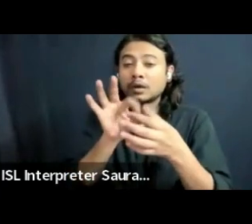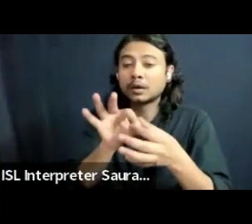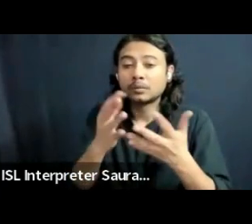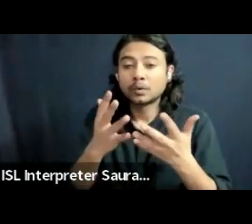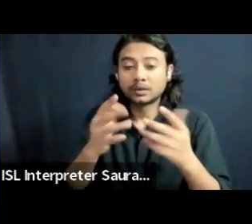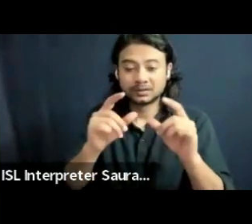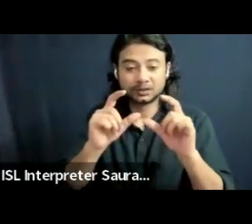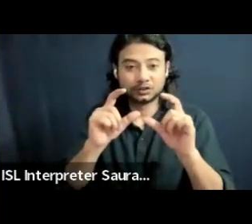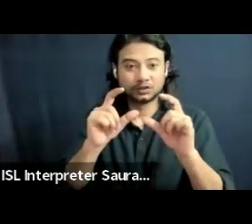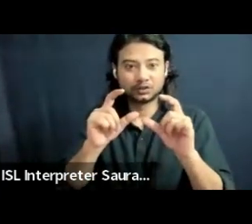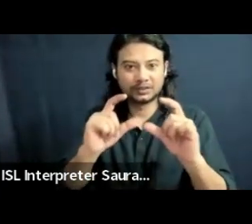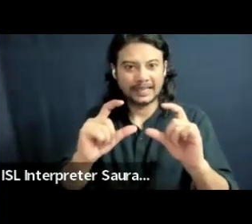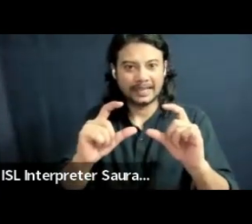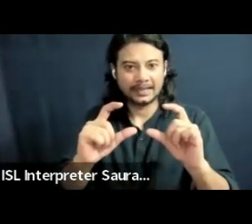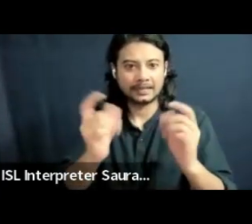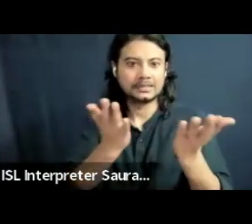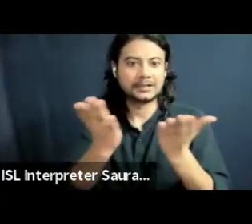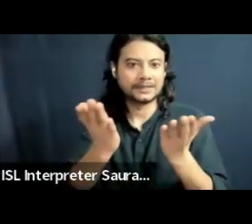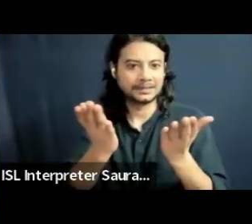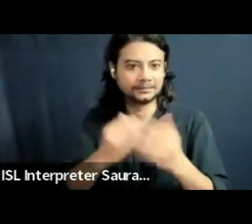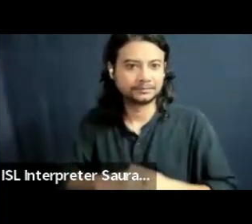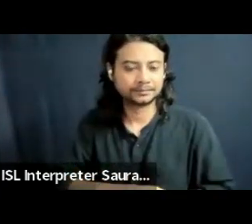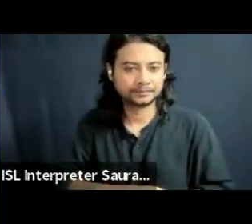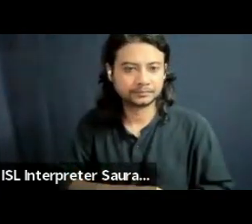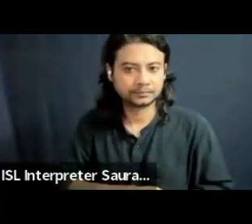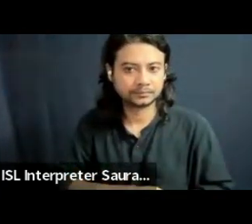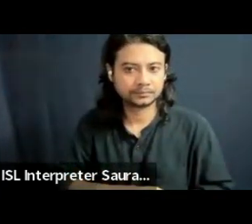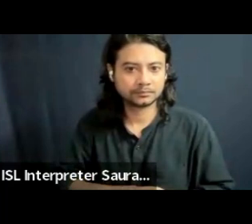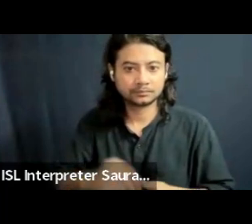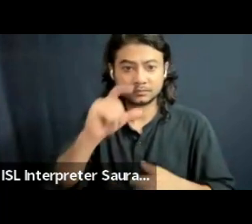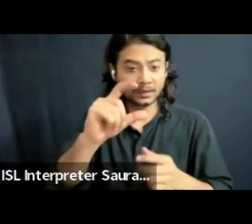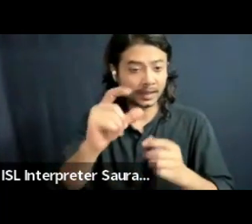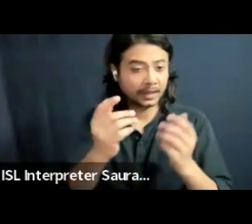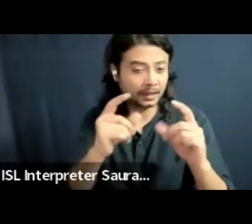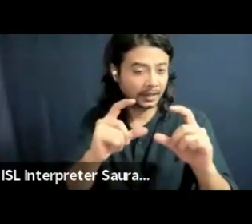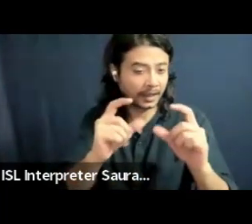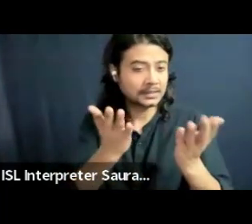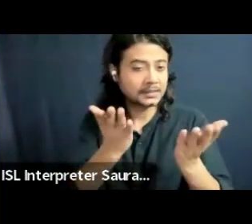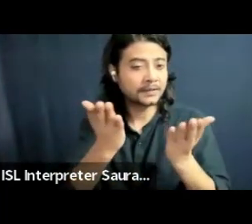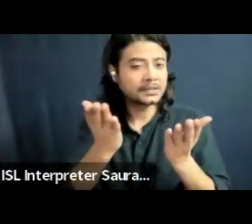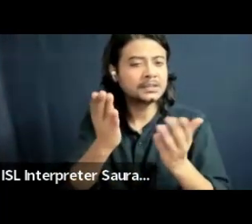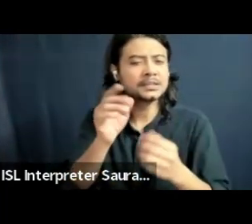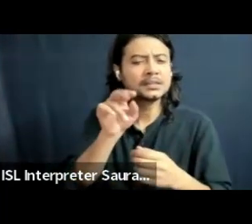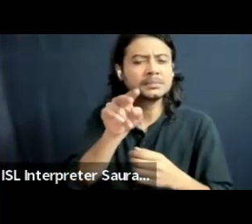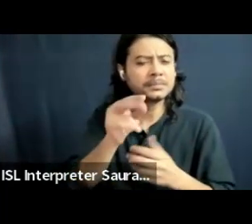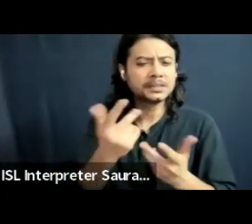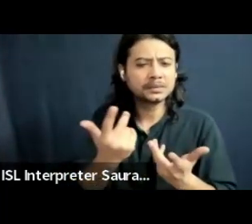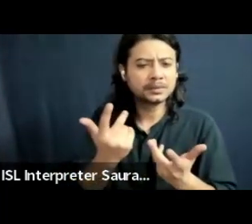explaining that this term really means helping families to raise thriving